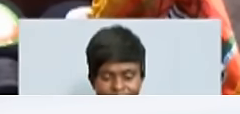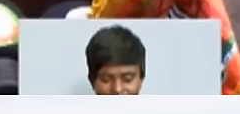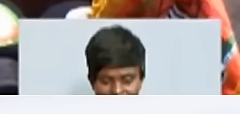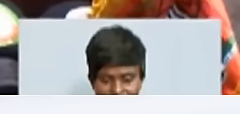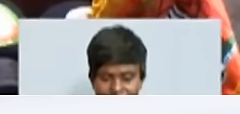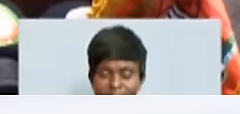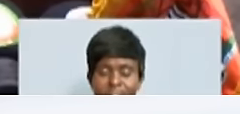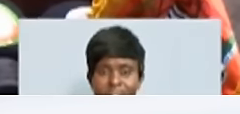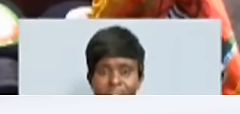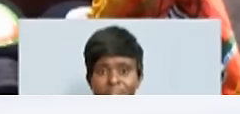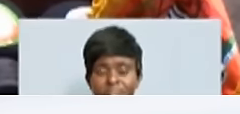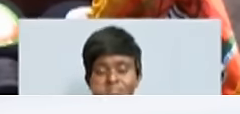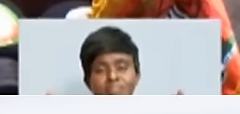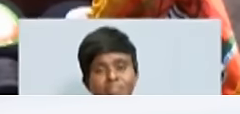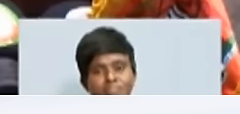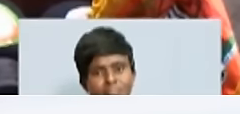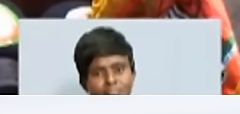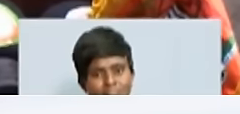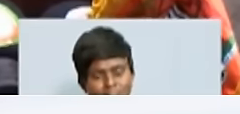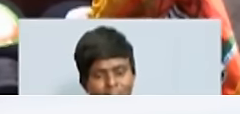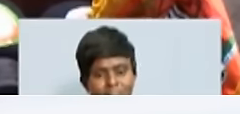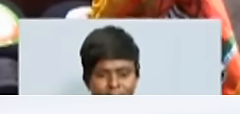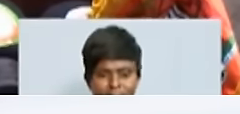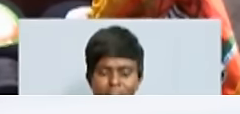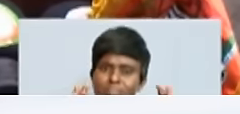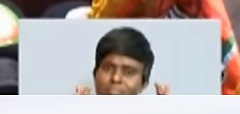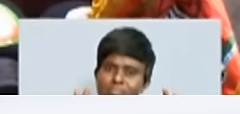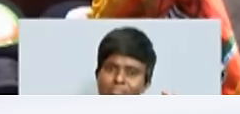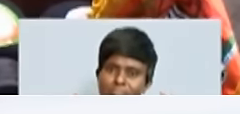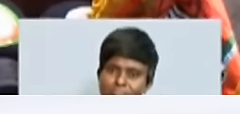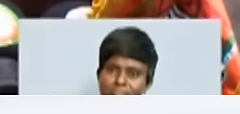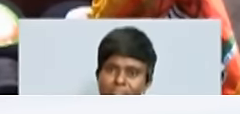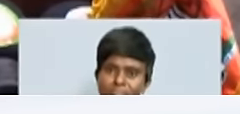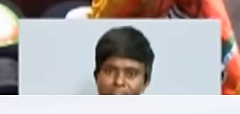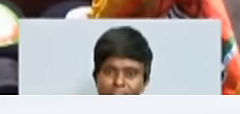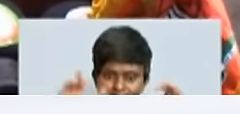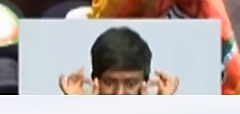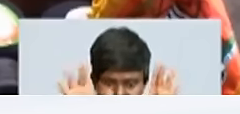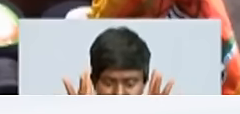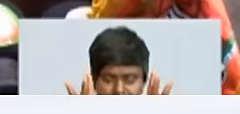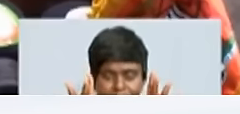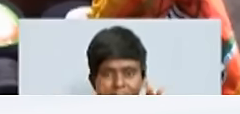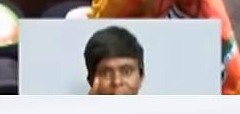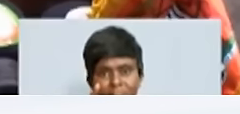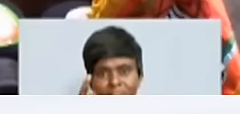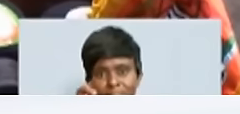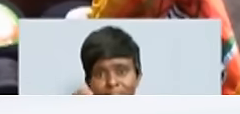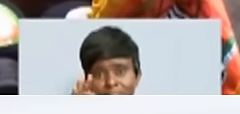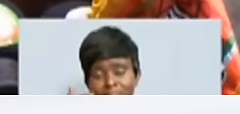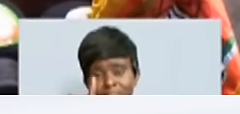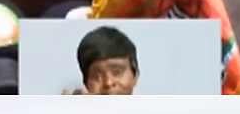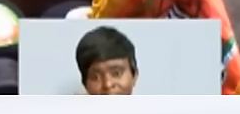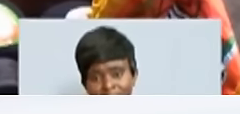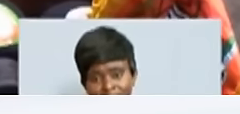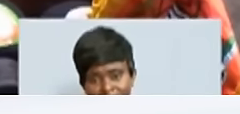country. It damages credibility, risk profiling. It damages the lenders' balance